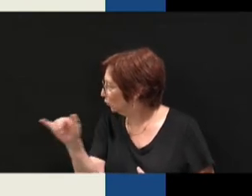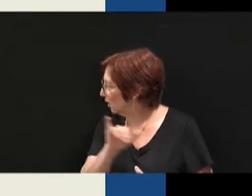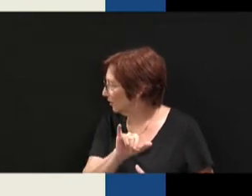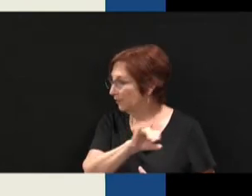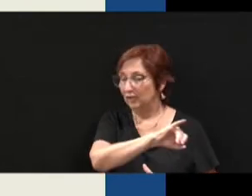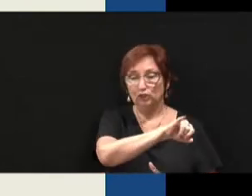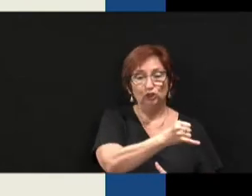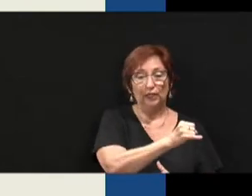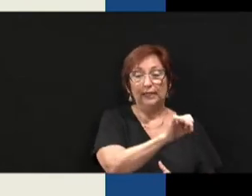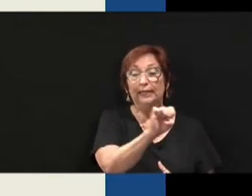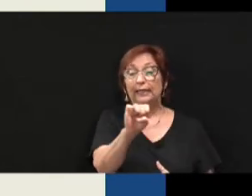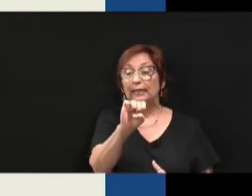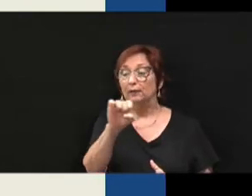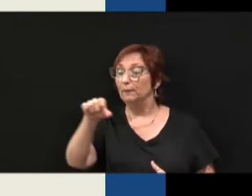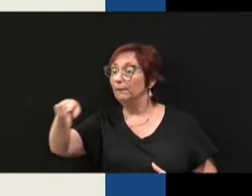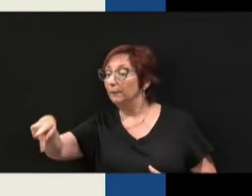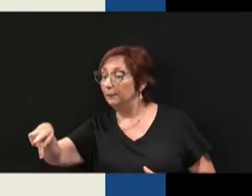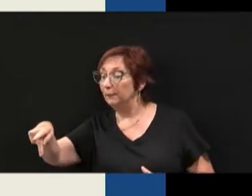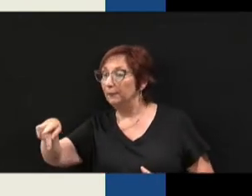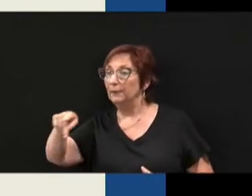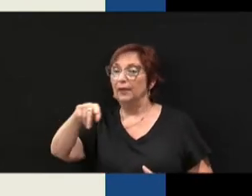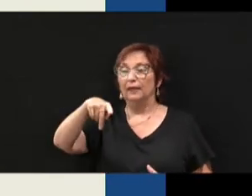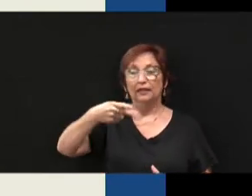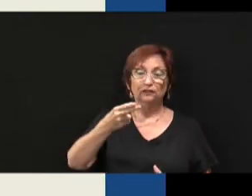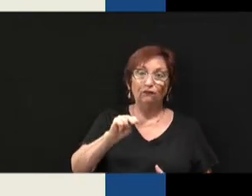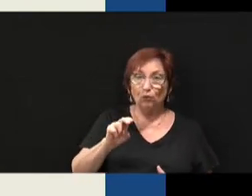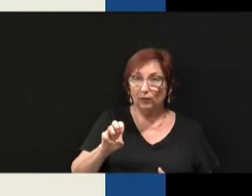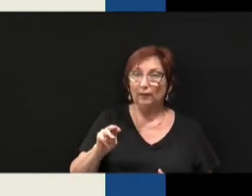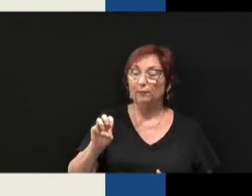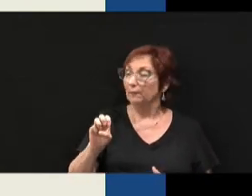phonemes, and the last one is sh, oo,